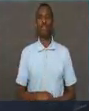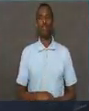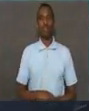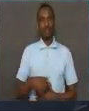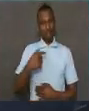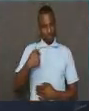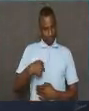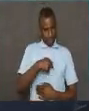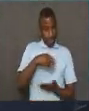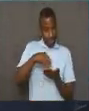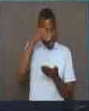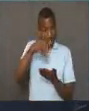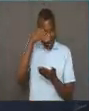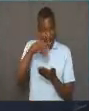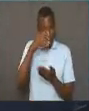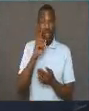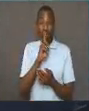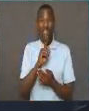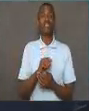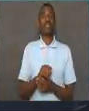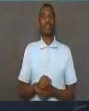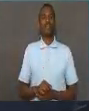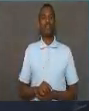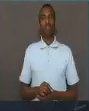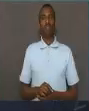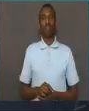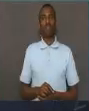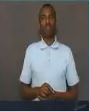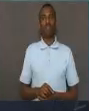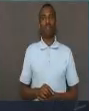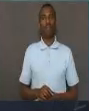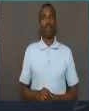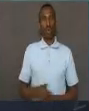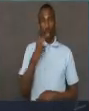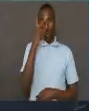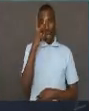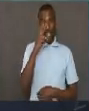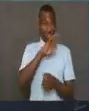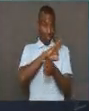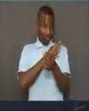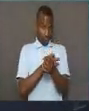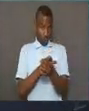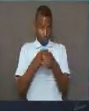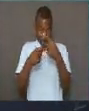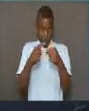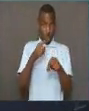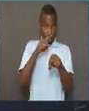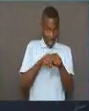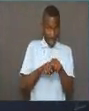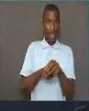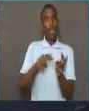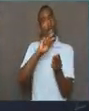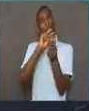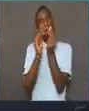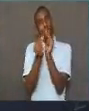We have learned that when it comes to couples, the moment